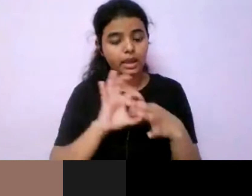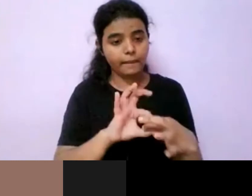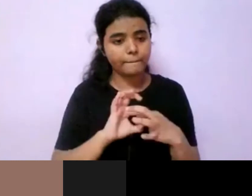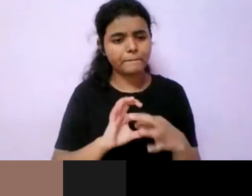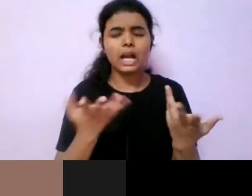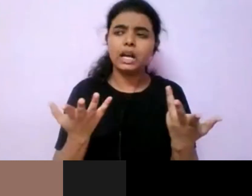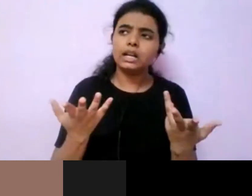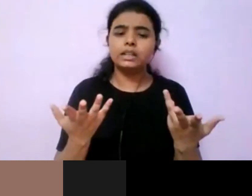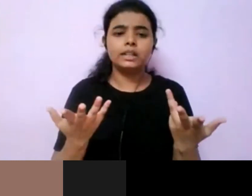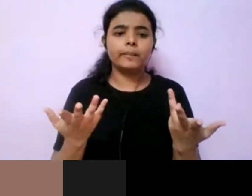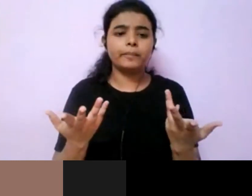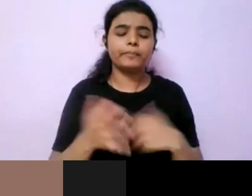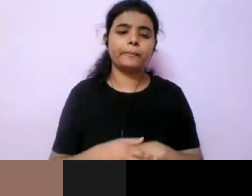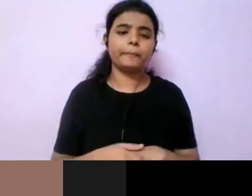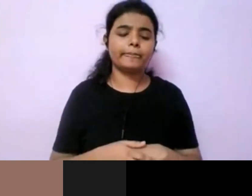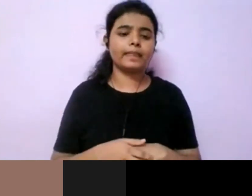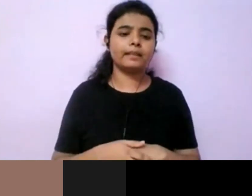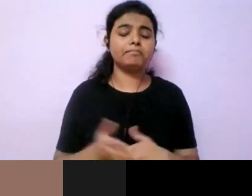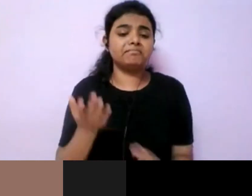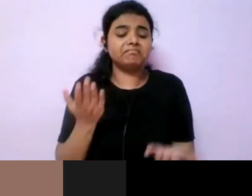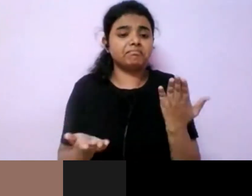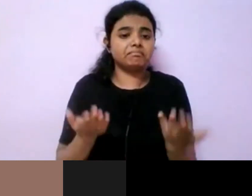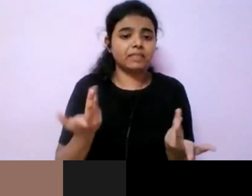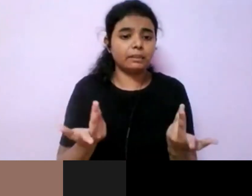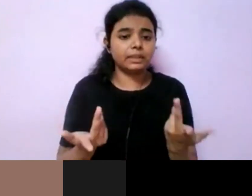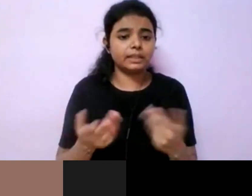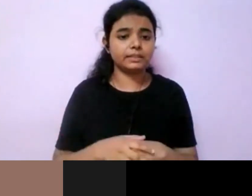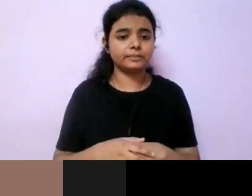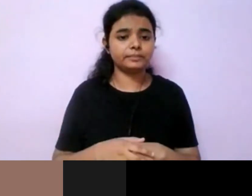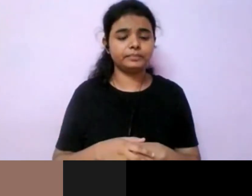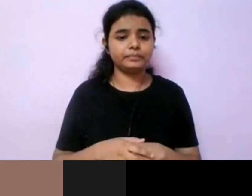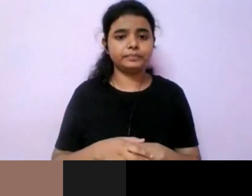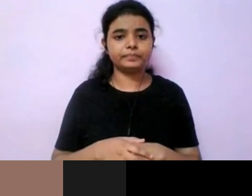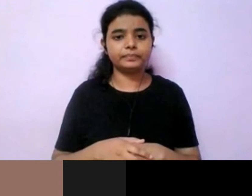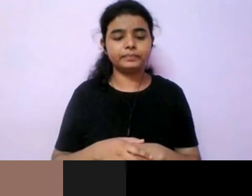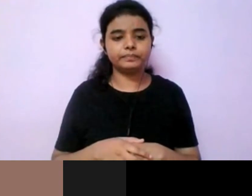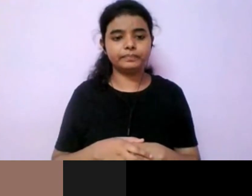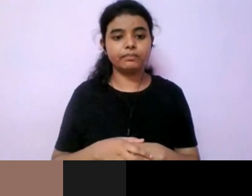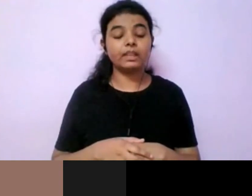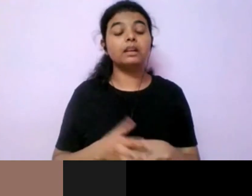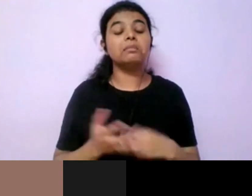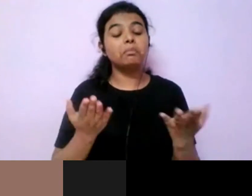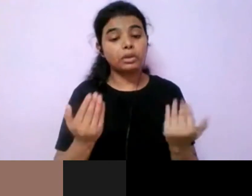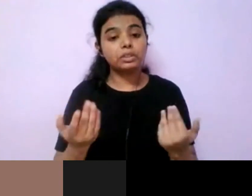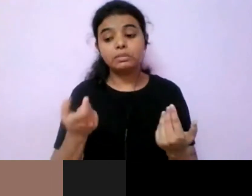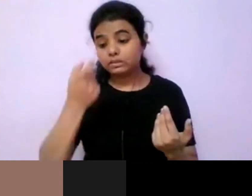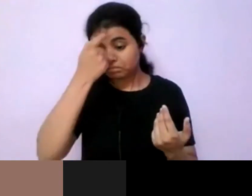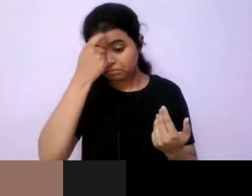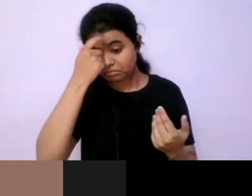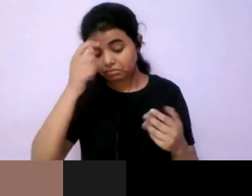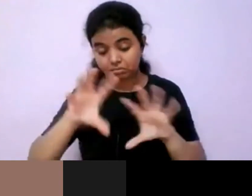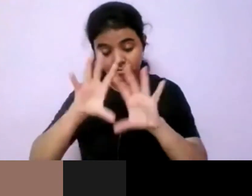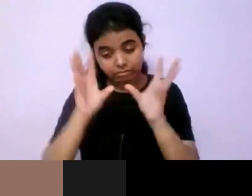like, probably they can then able to problematize the whole stigma business which